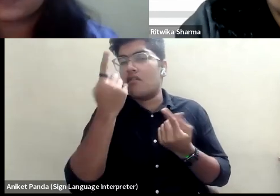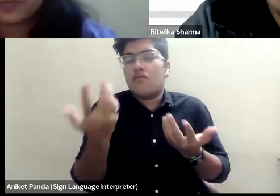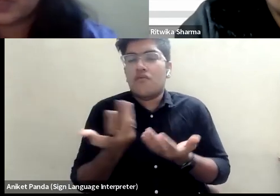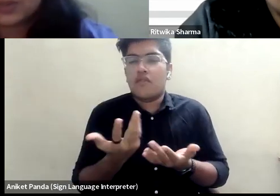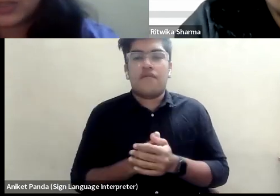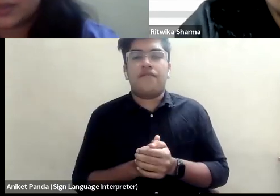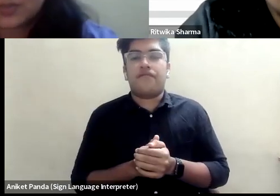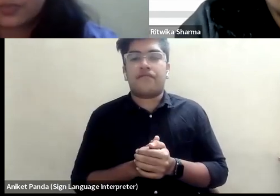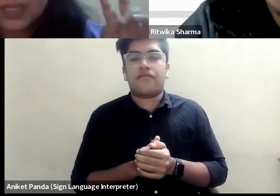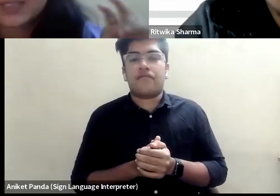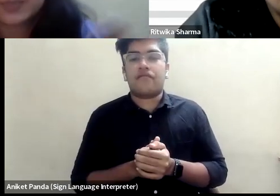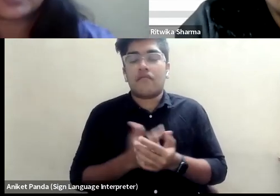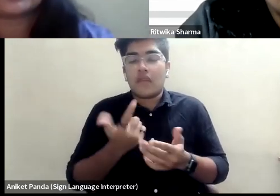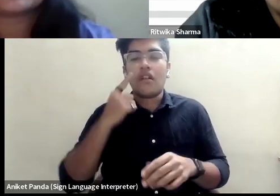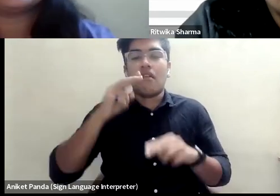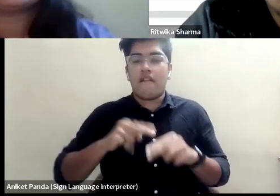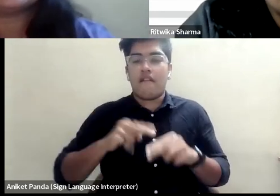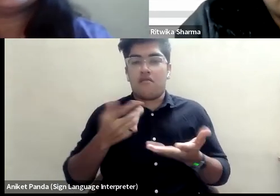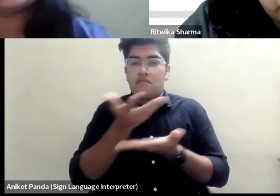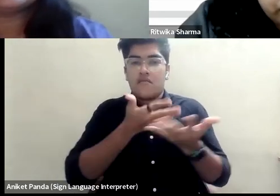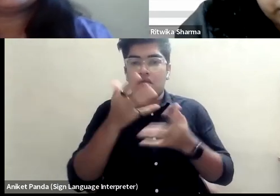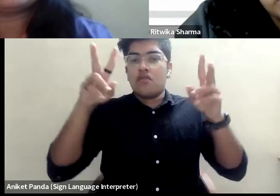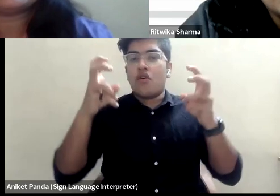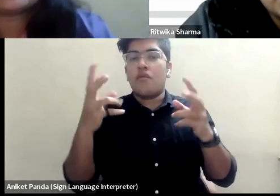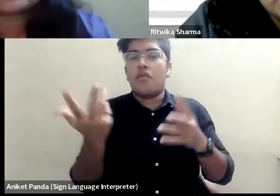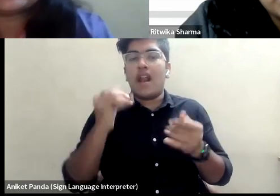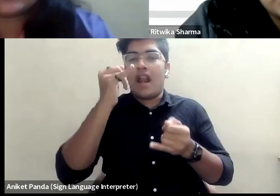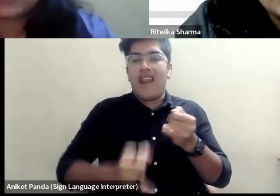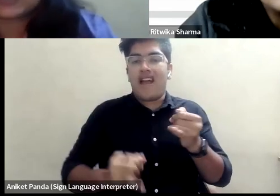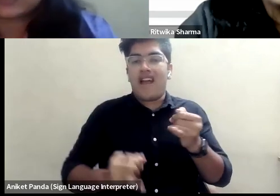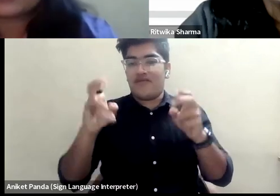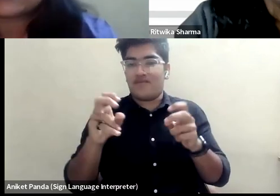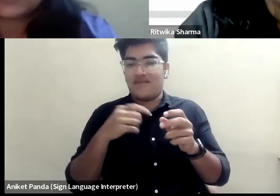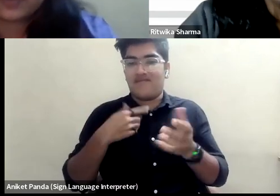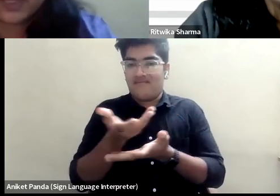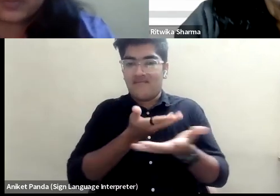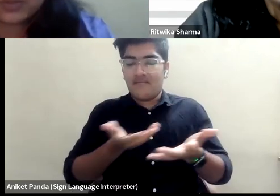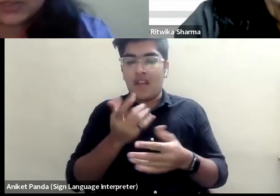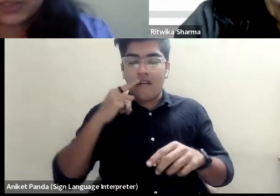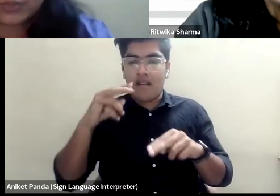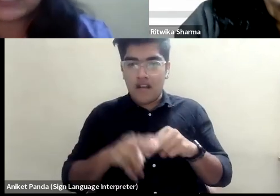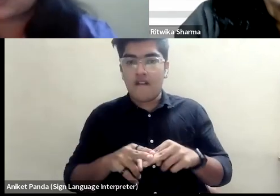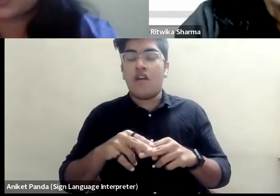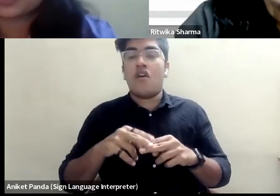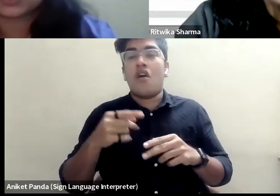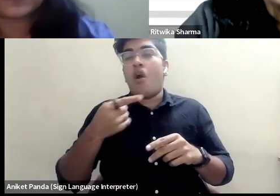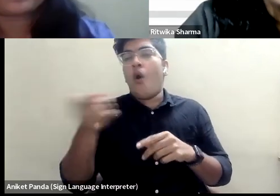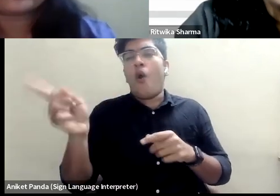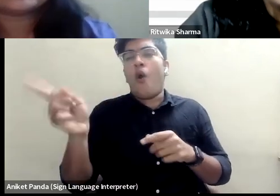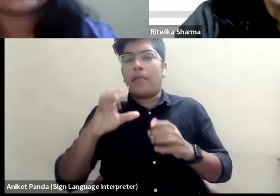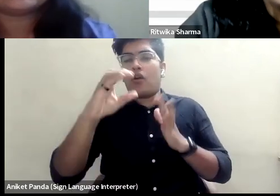even when we talk in terms of last person possible and all, we understand that they are completely unaware of the Constitution. That's not